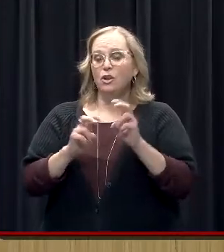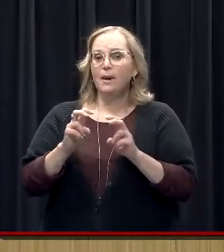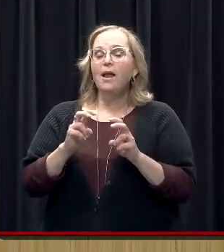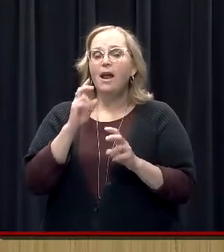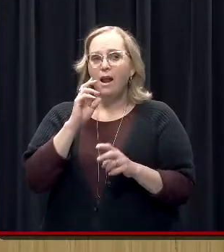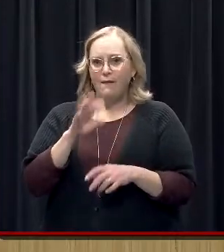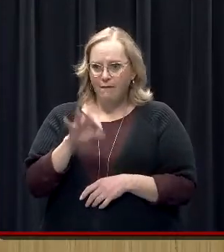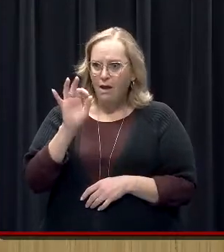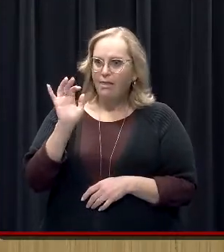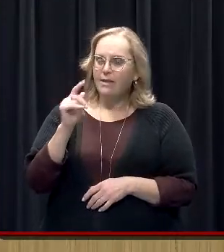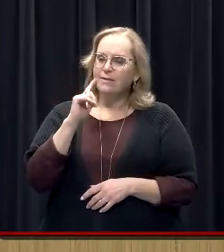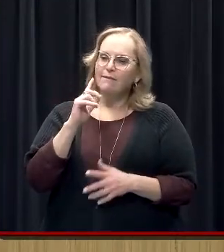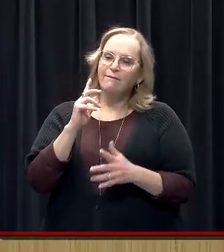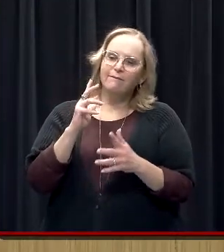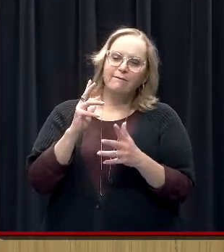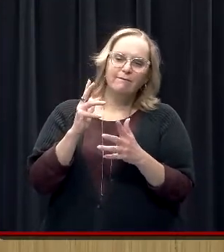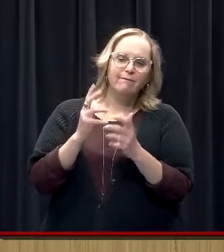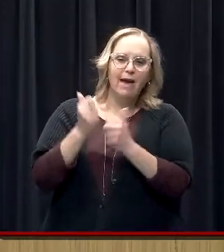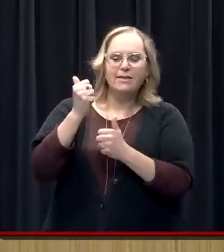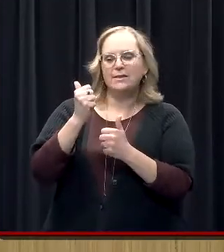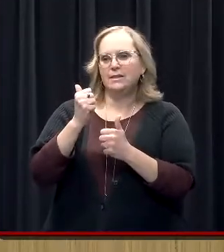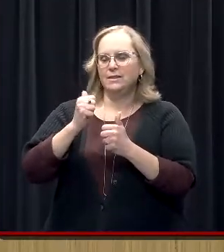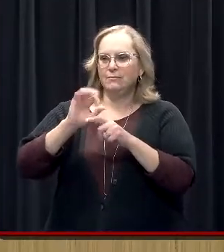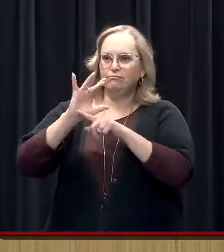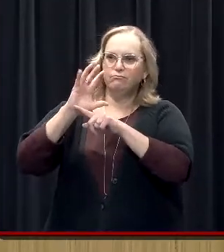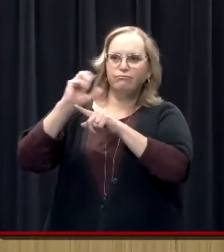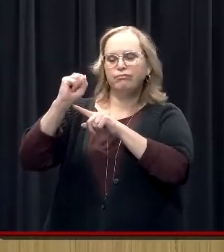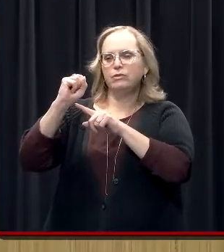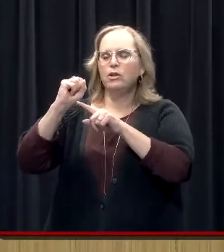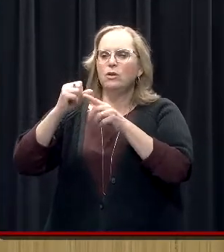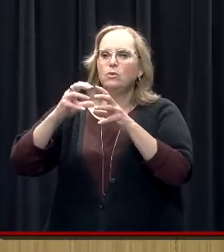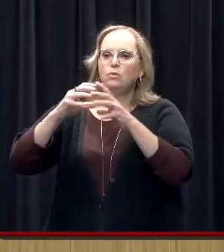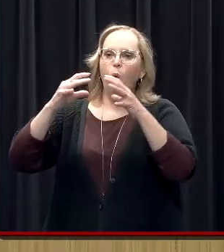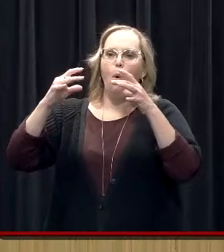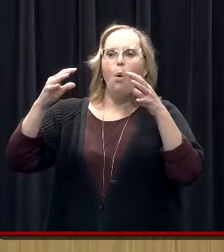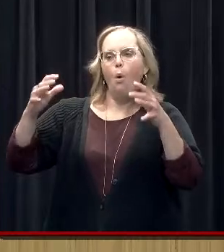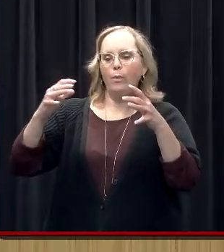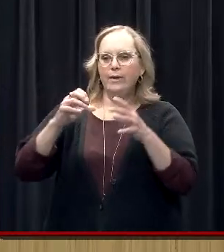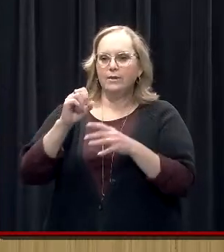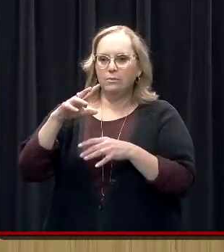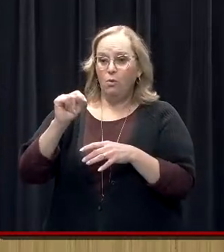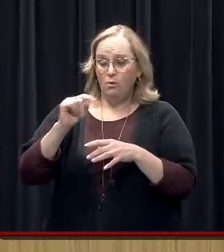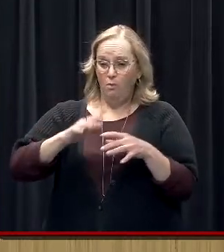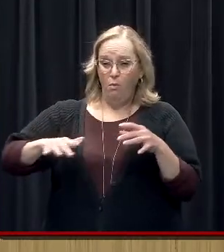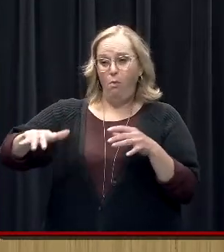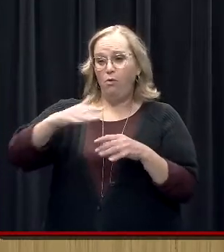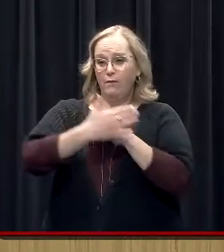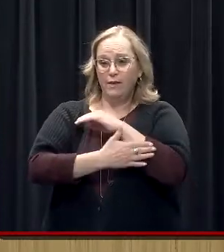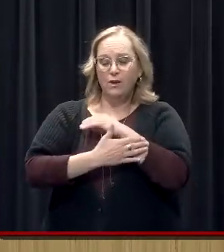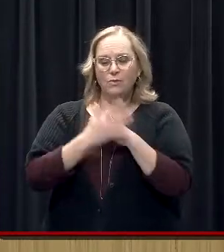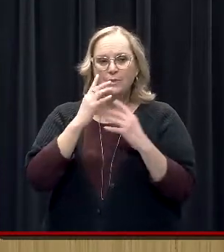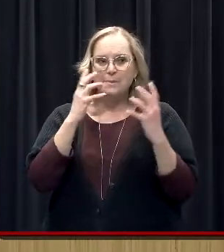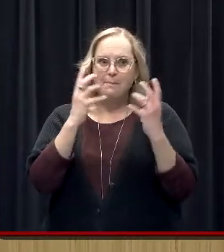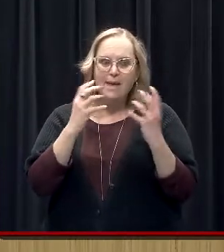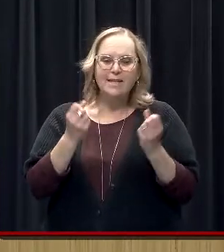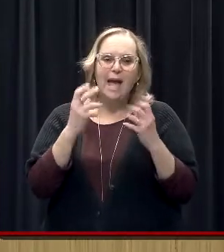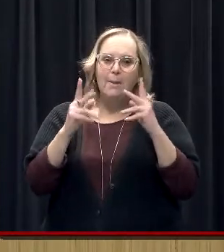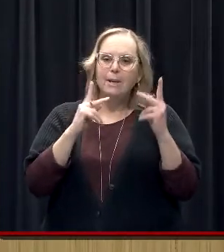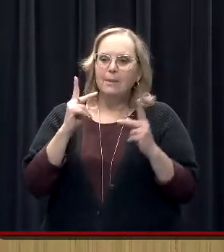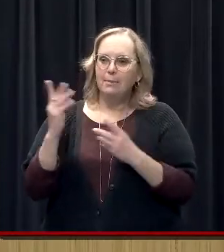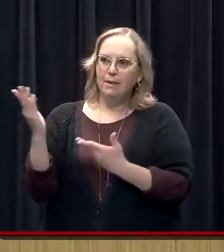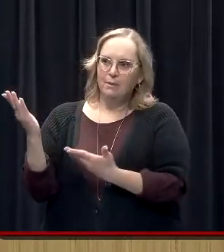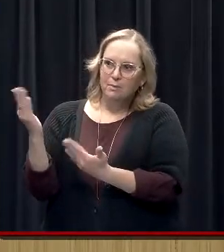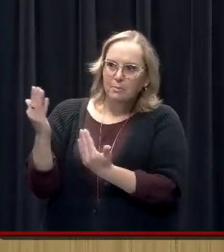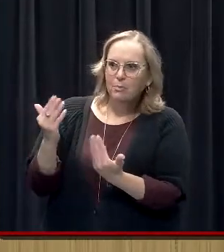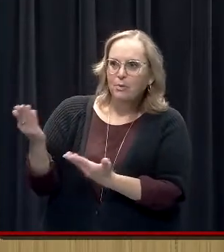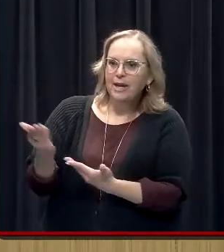in the country. It was amazing how many people they were bringing in and getting ready so efficiently while